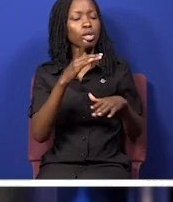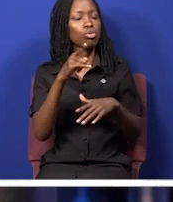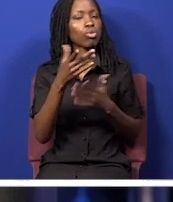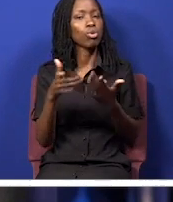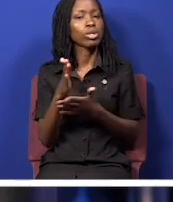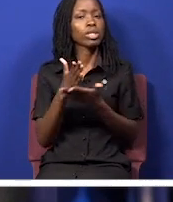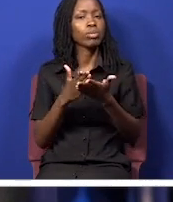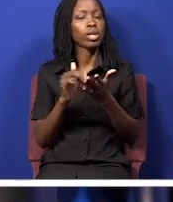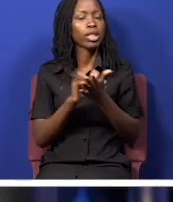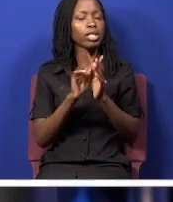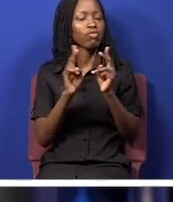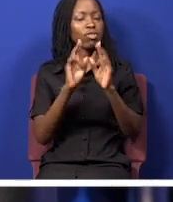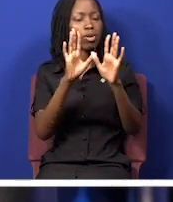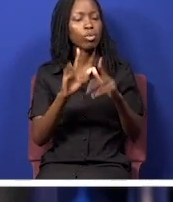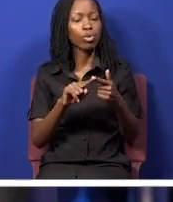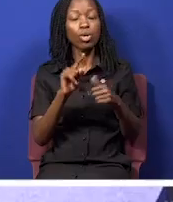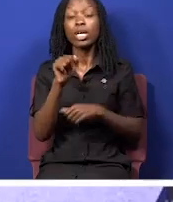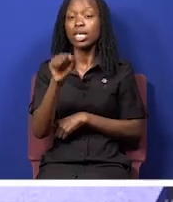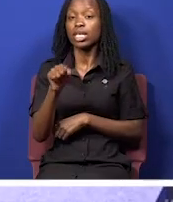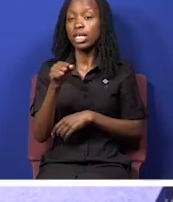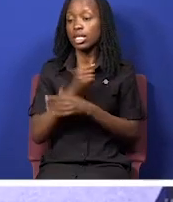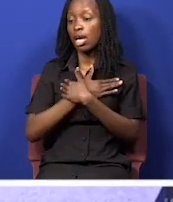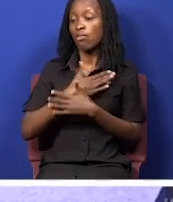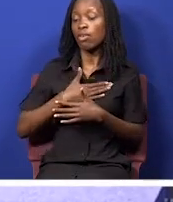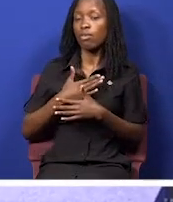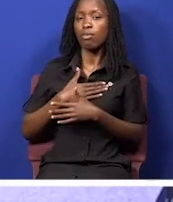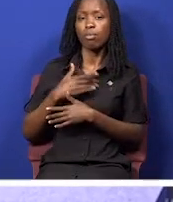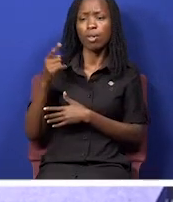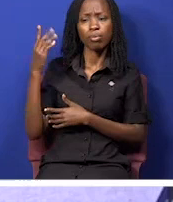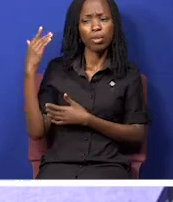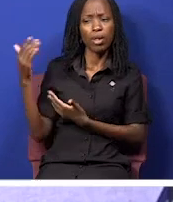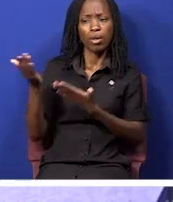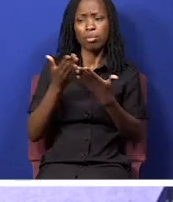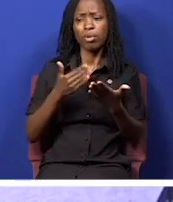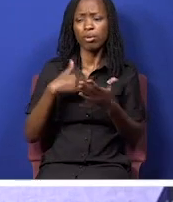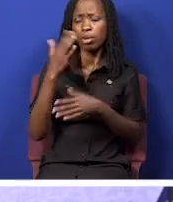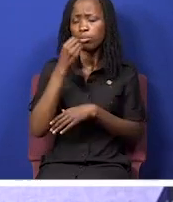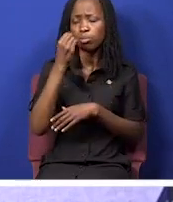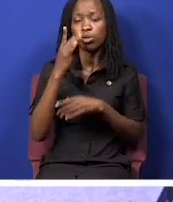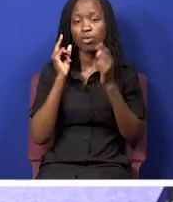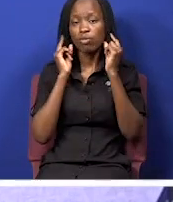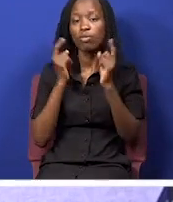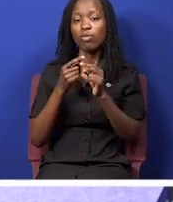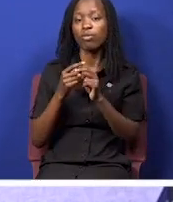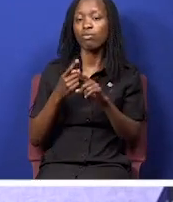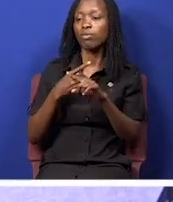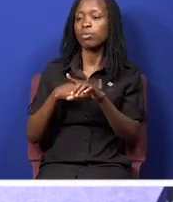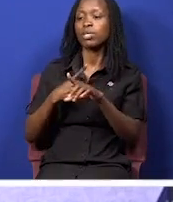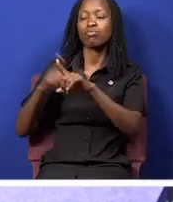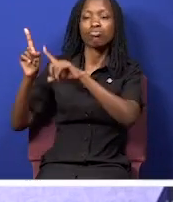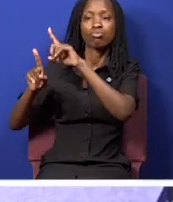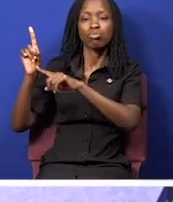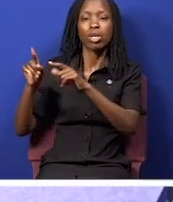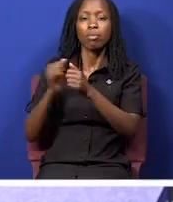lost something that was very precious to you? Yes, I did. A friend of mine once brought me a beautiful pair of earrings from her travel